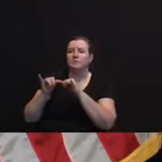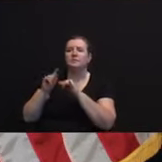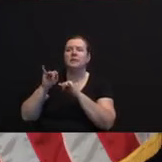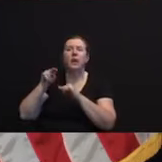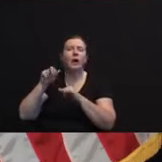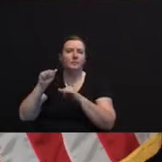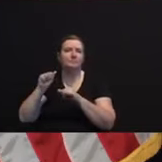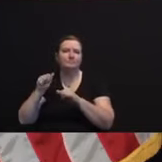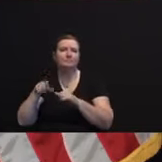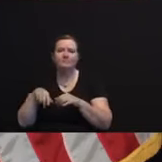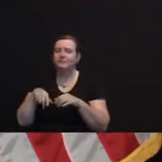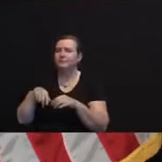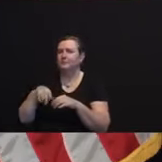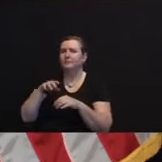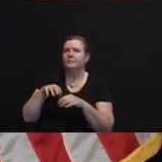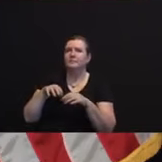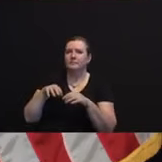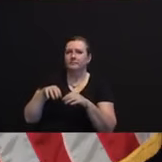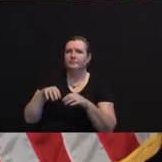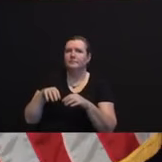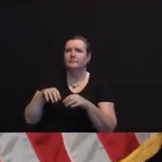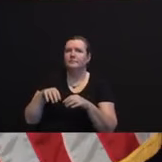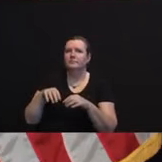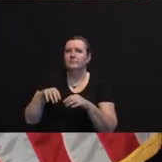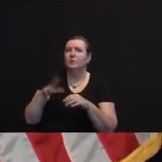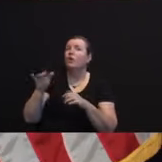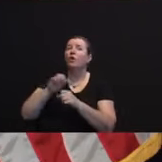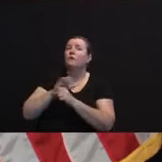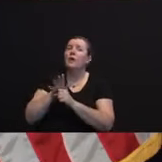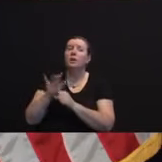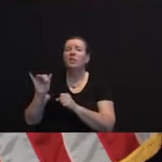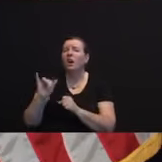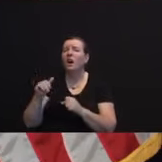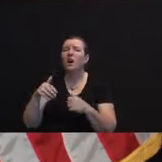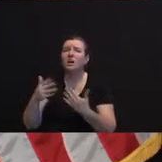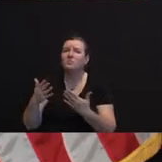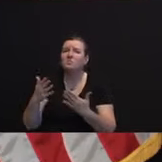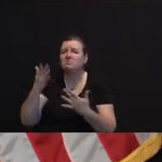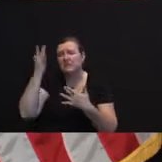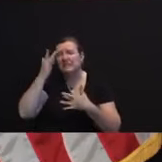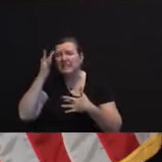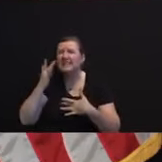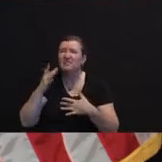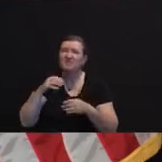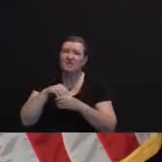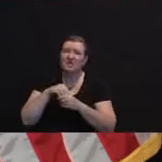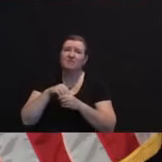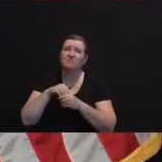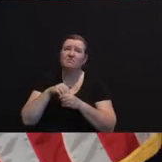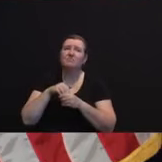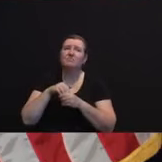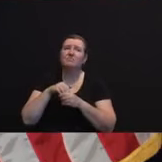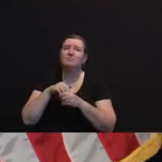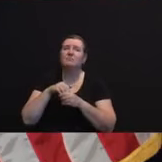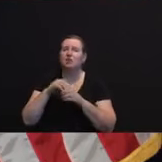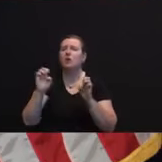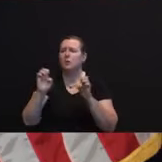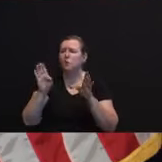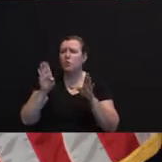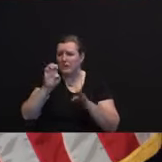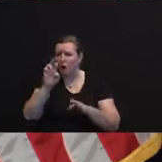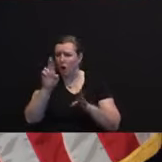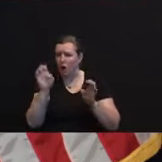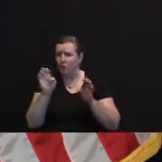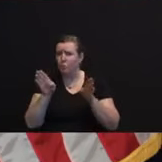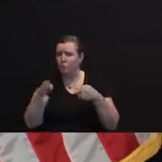syndromic surveillance, COVID-like illness that occurs at emergency departments, as well as percent positivity.